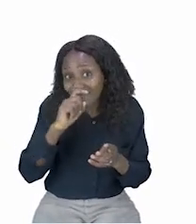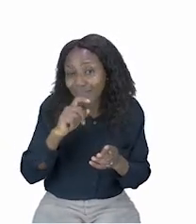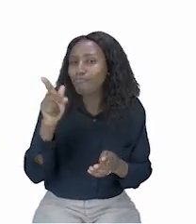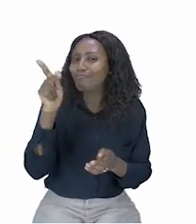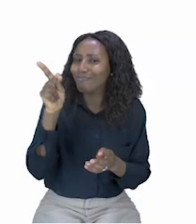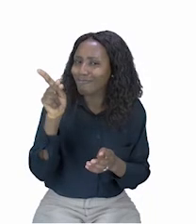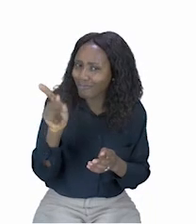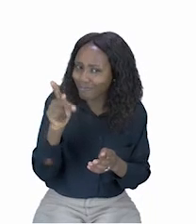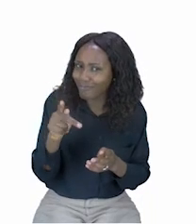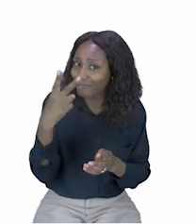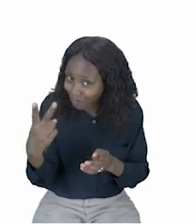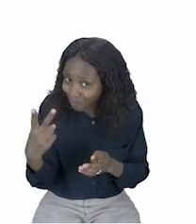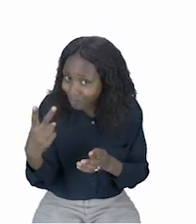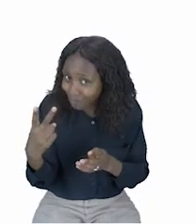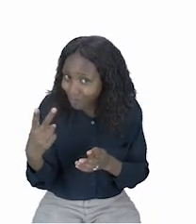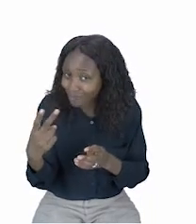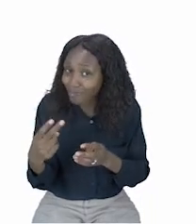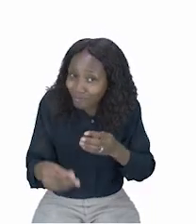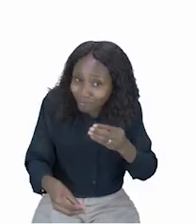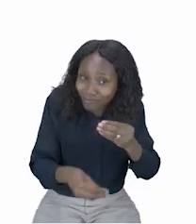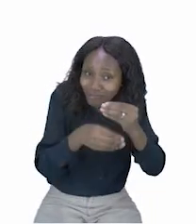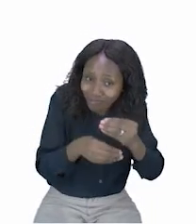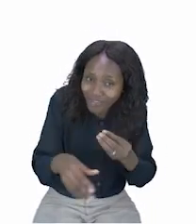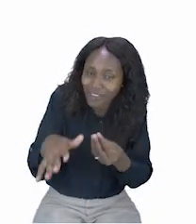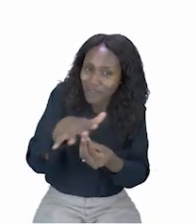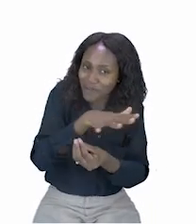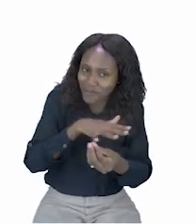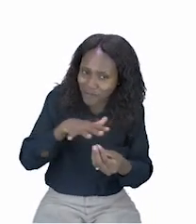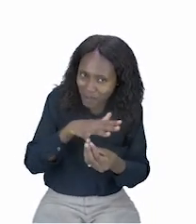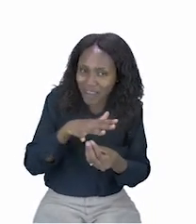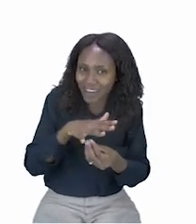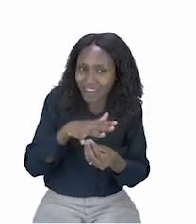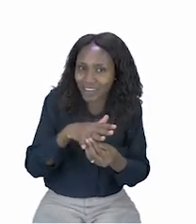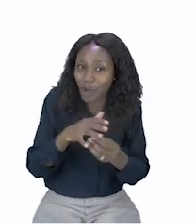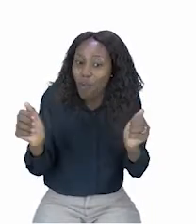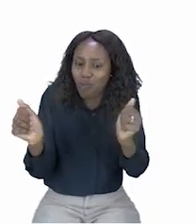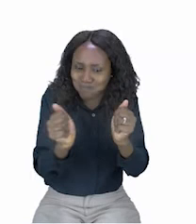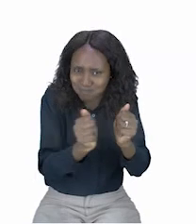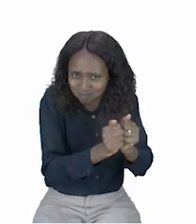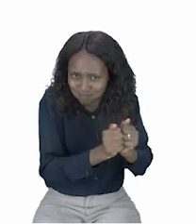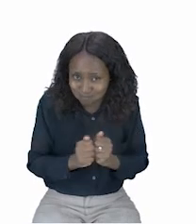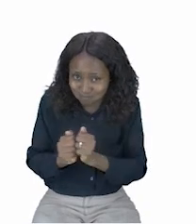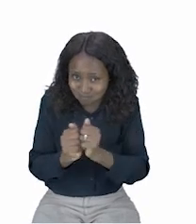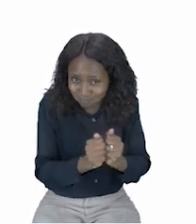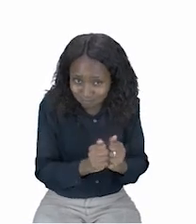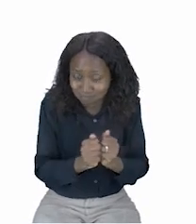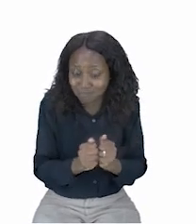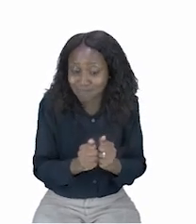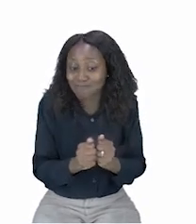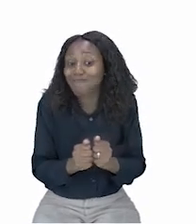also 2 other adopted family members. So that would now make